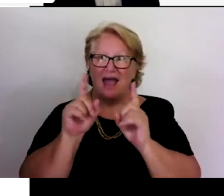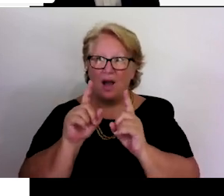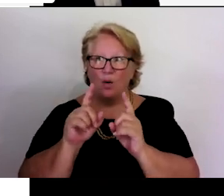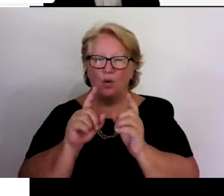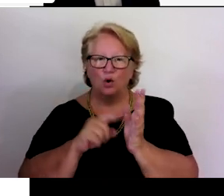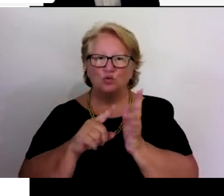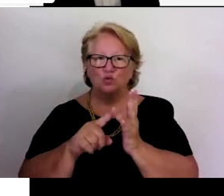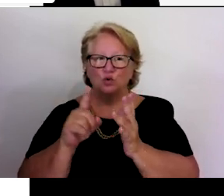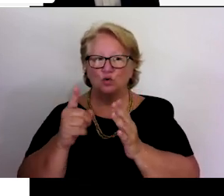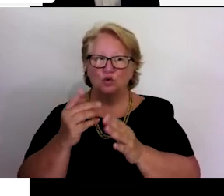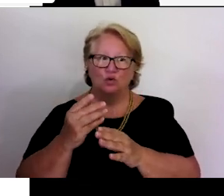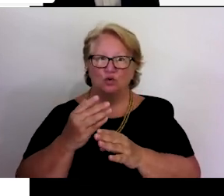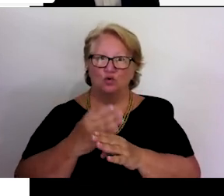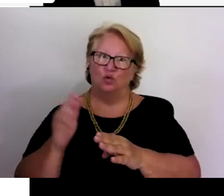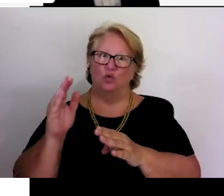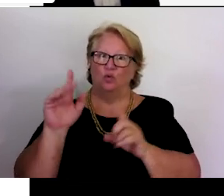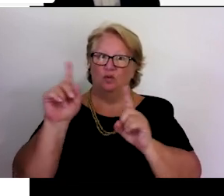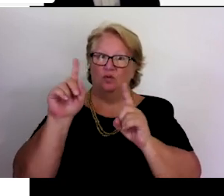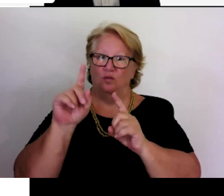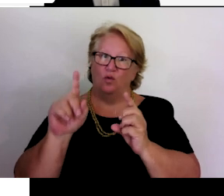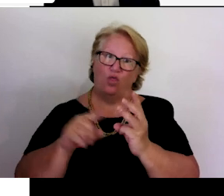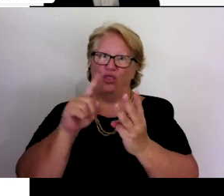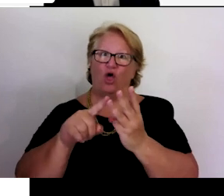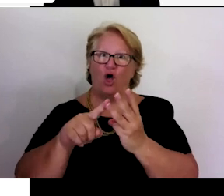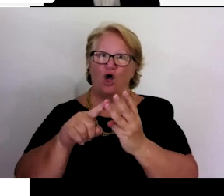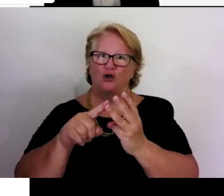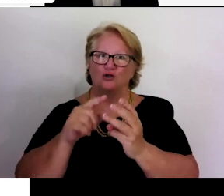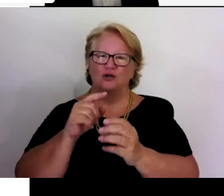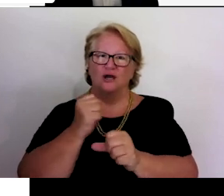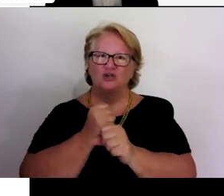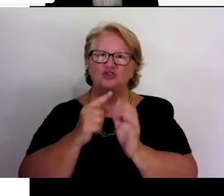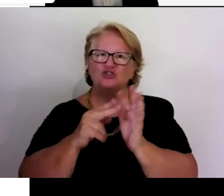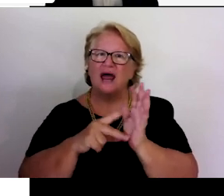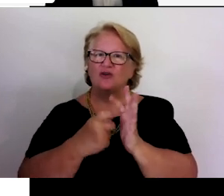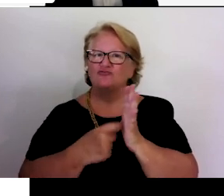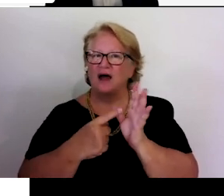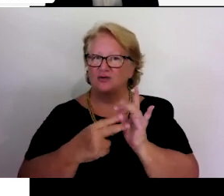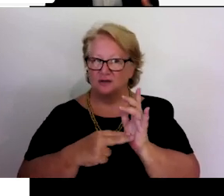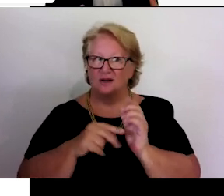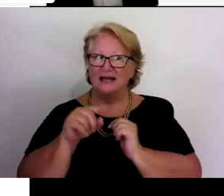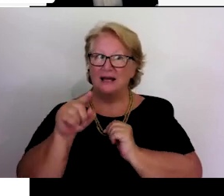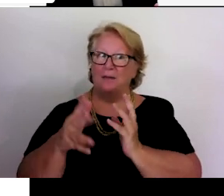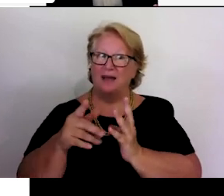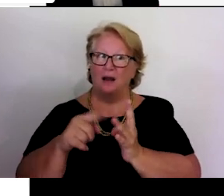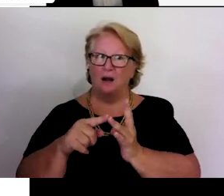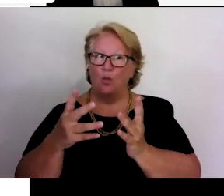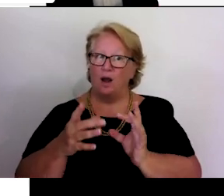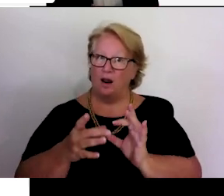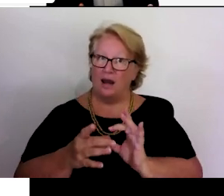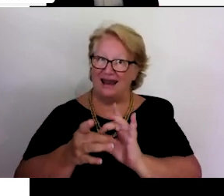new time of third generation data assets. These are where the